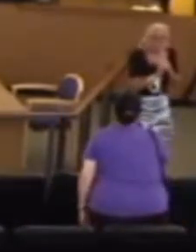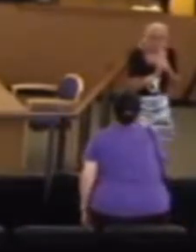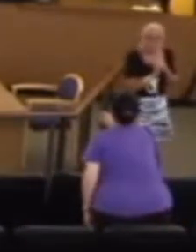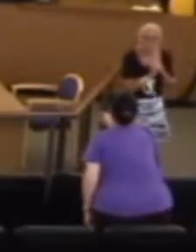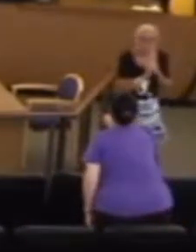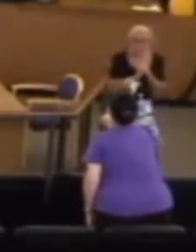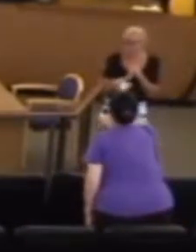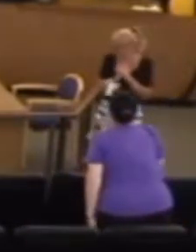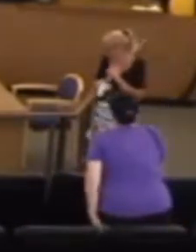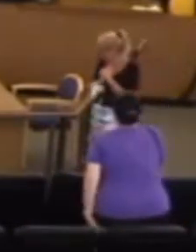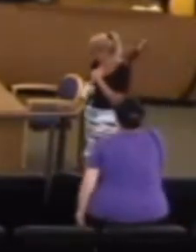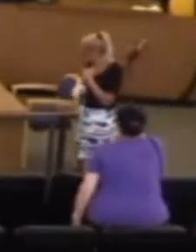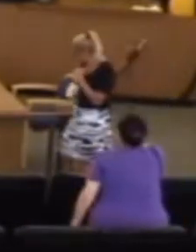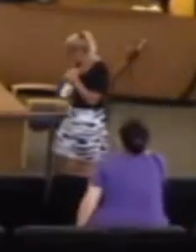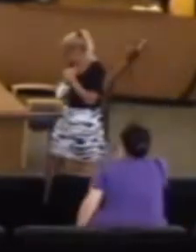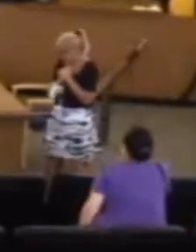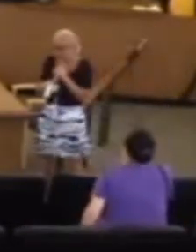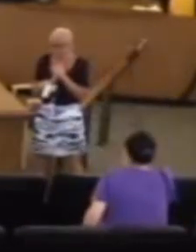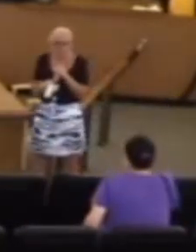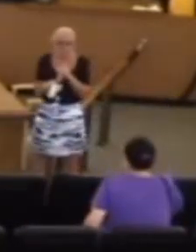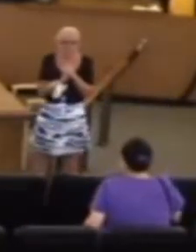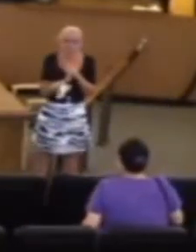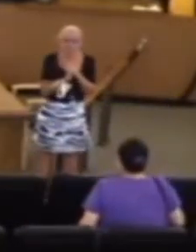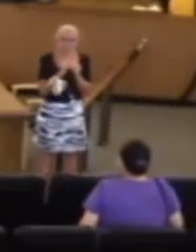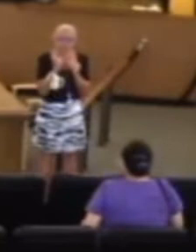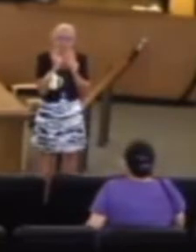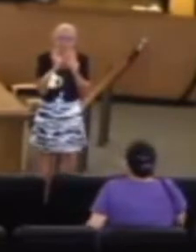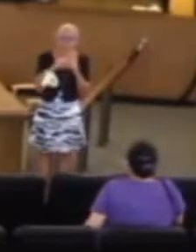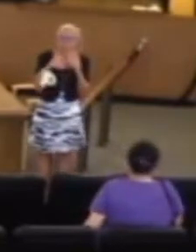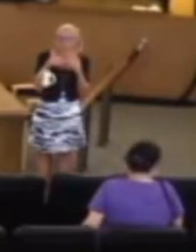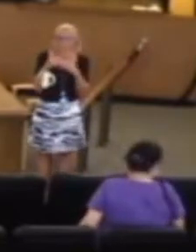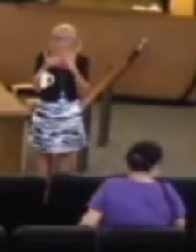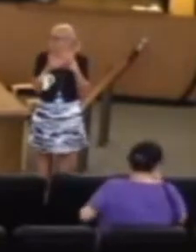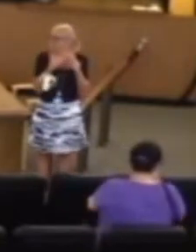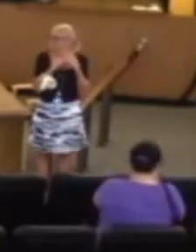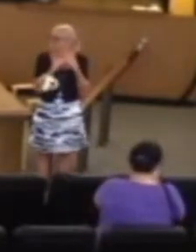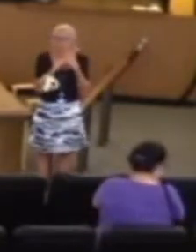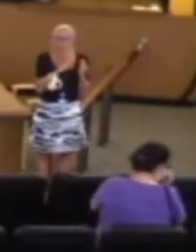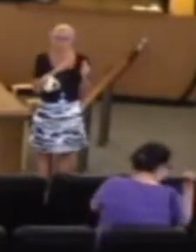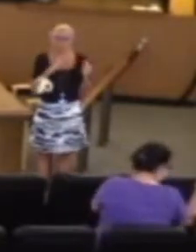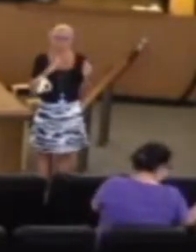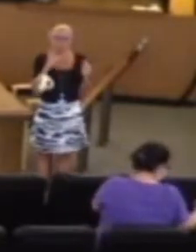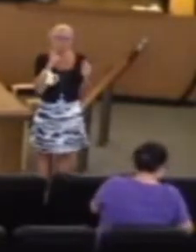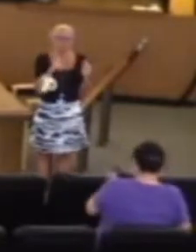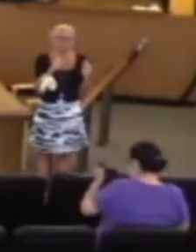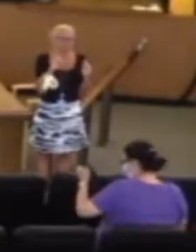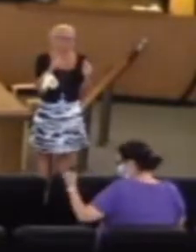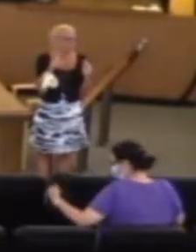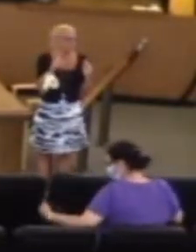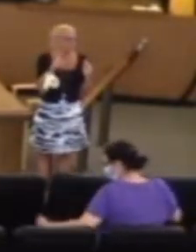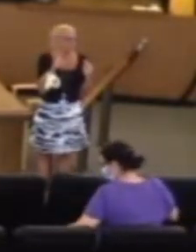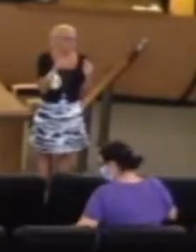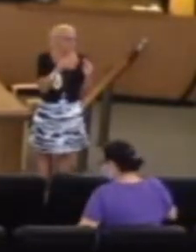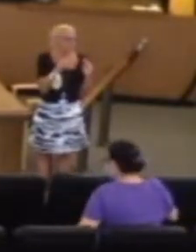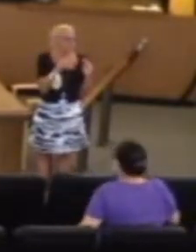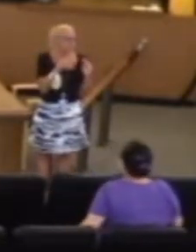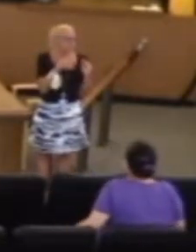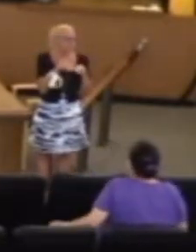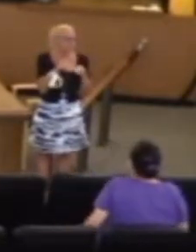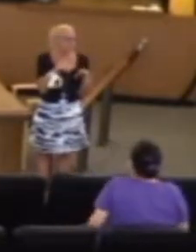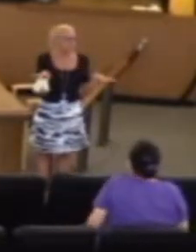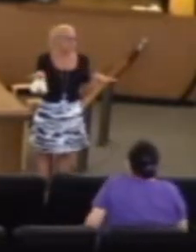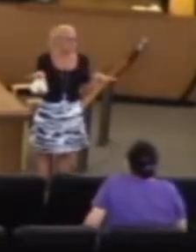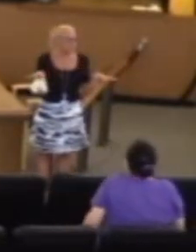May I have a motion to suspend the designate procedures of the Hempstead Town Board in light of the continuing COVID-19 pandemic? So moved.